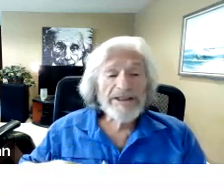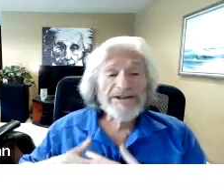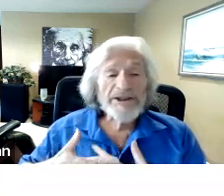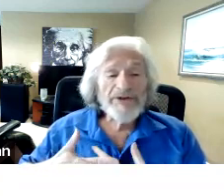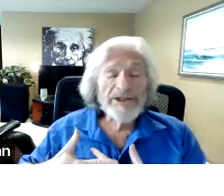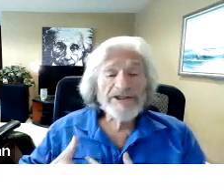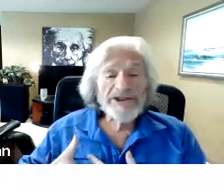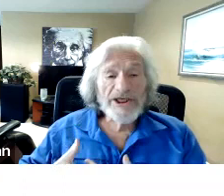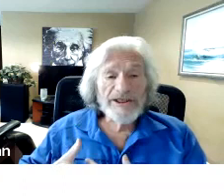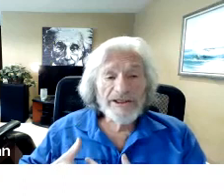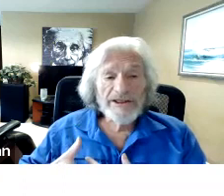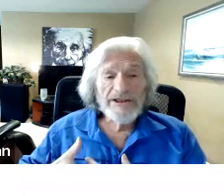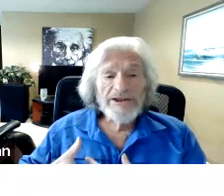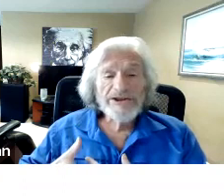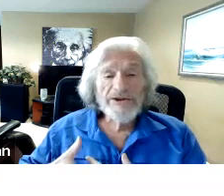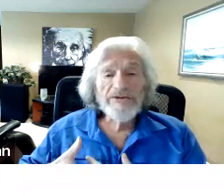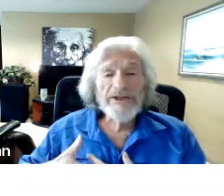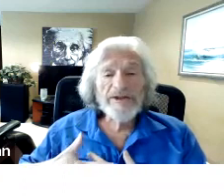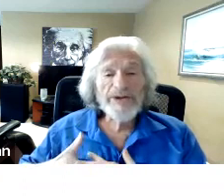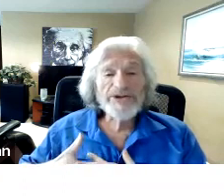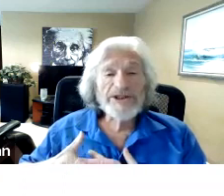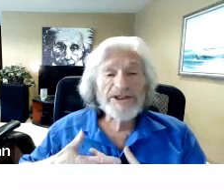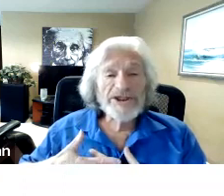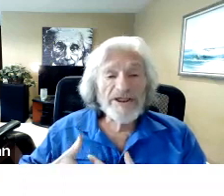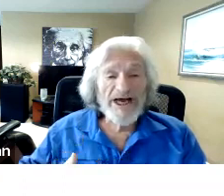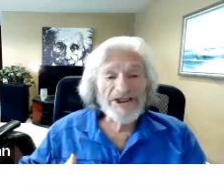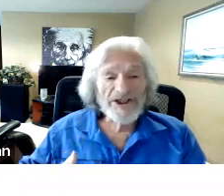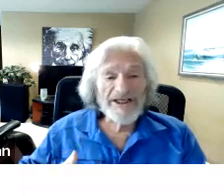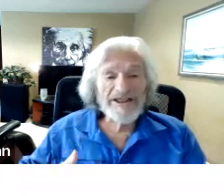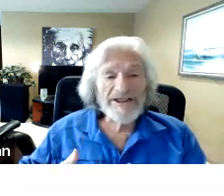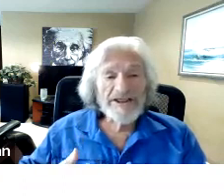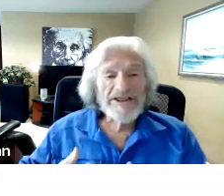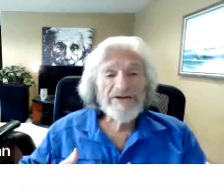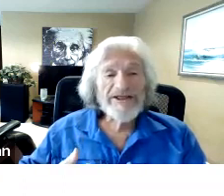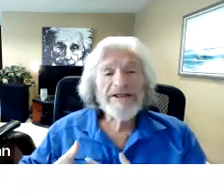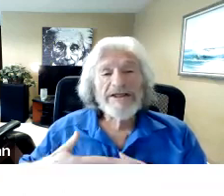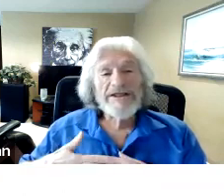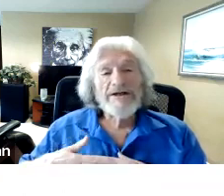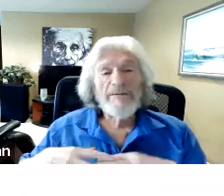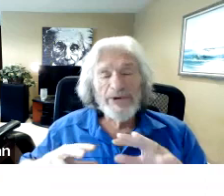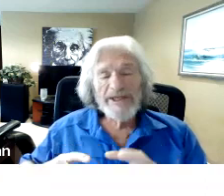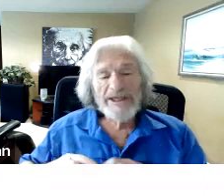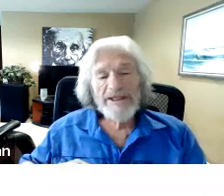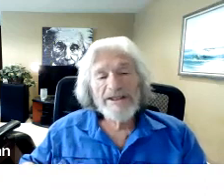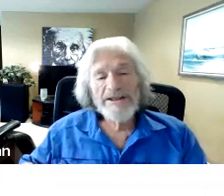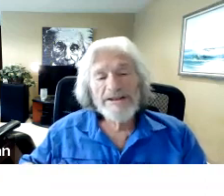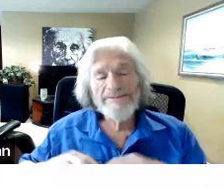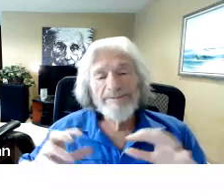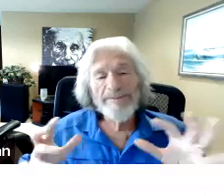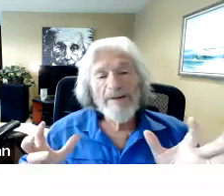essentially something that's done so that the person isn't isolated, that